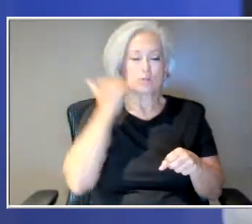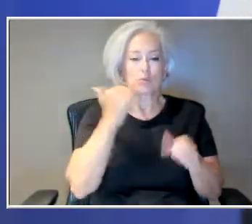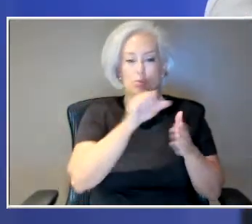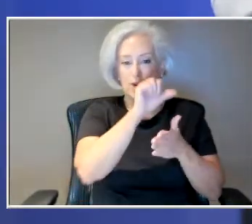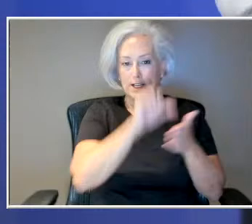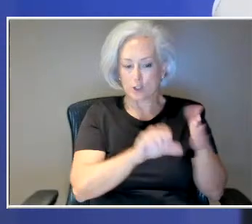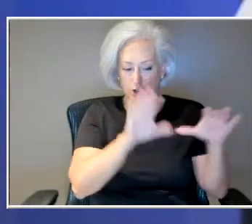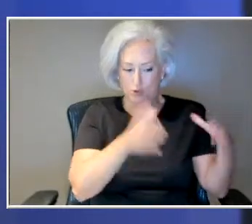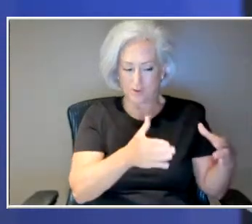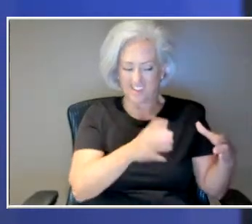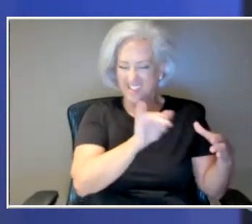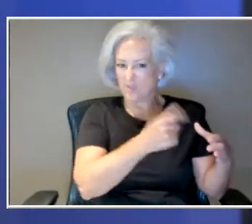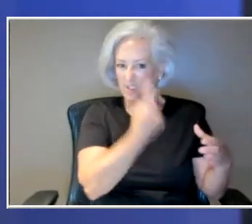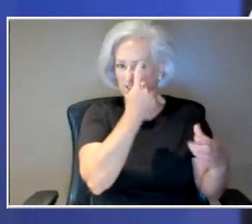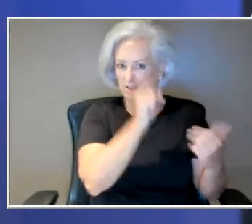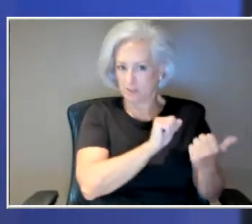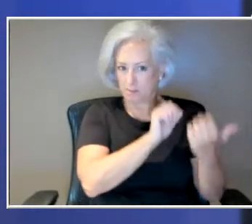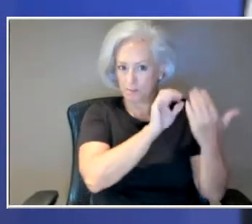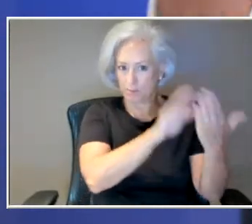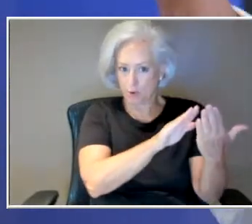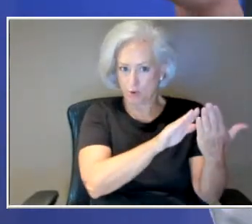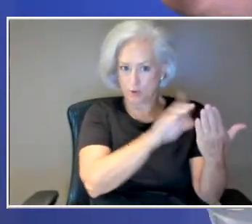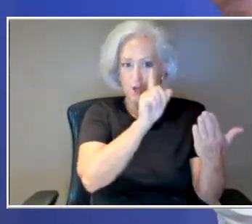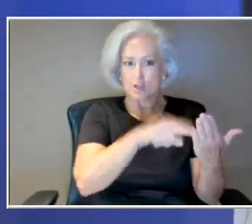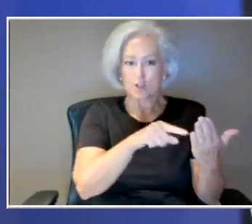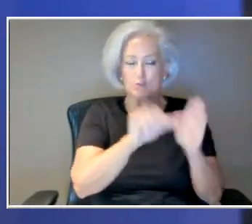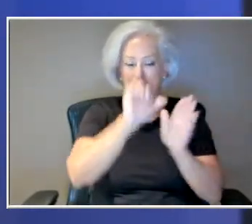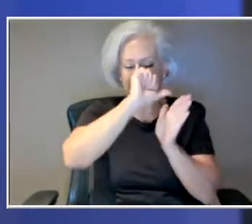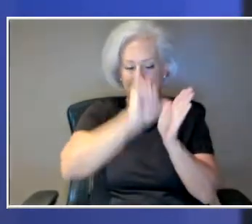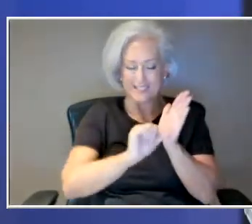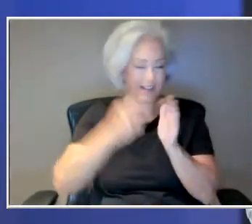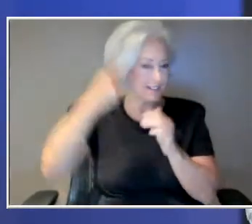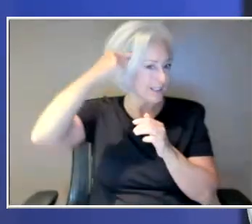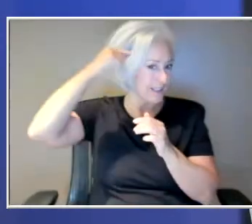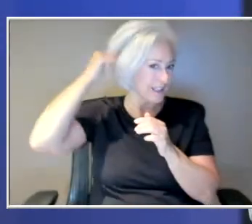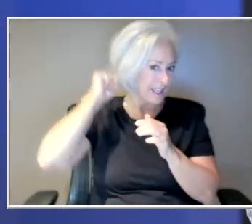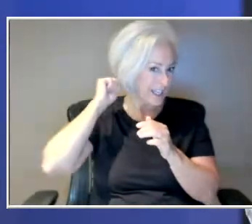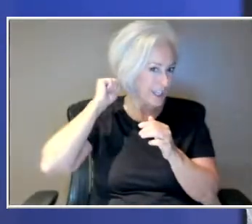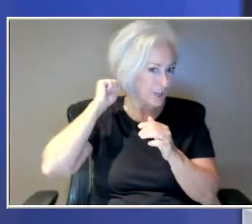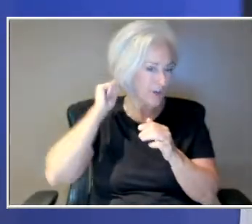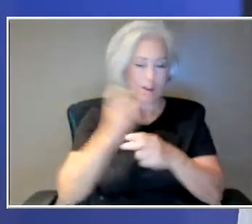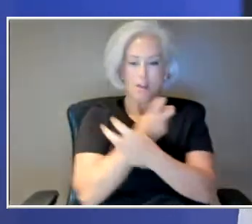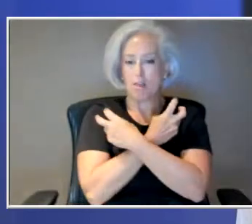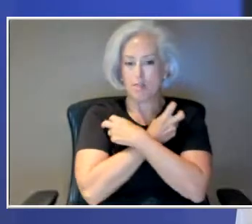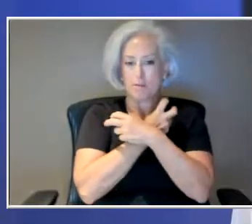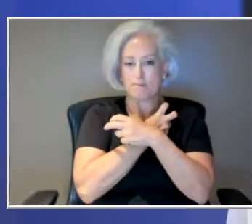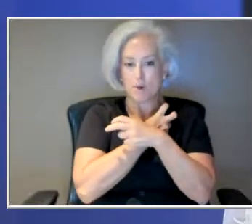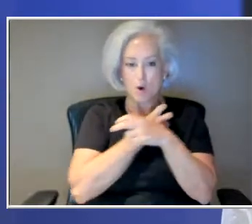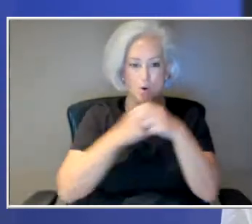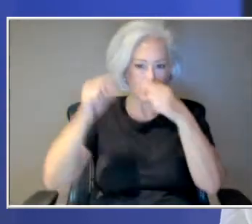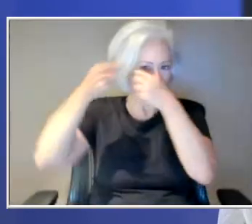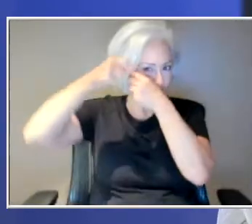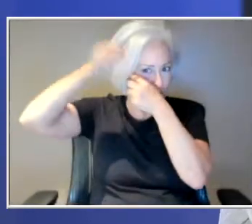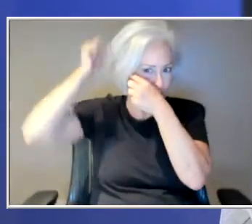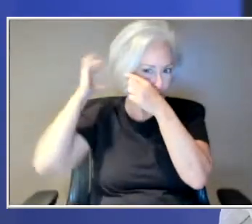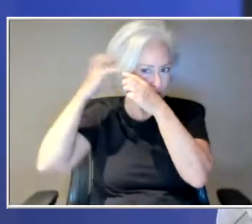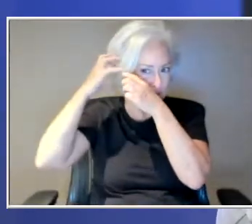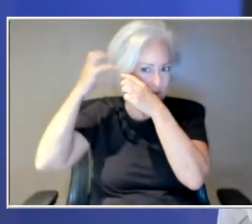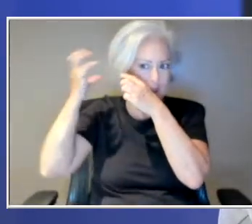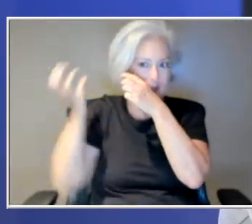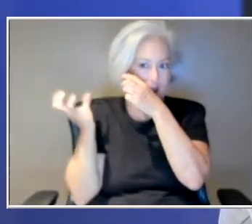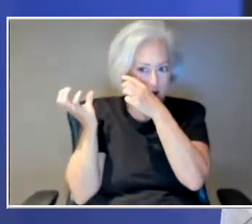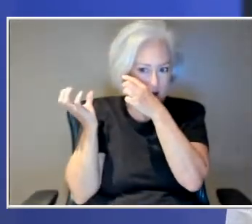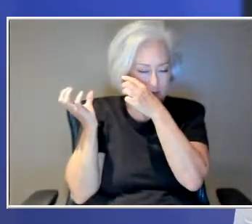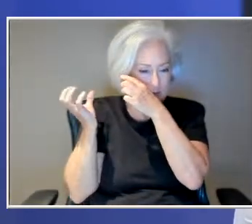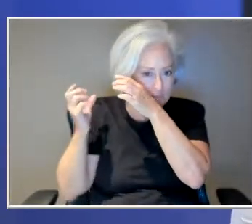had. So you need an incision behind the scalp, you need to make a window in the bone, you need to dissect between the lobes of the brain, get to the level of the aneurysm, and close it